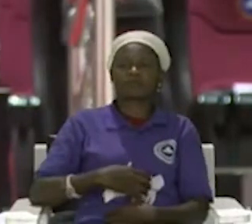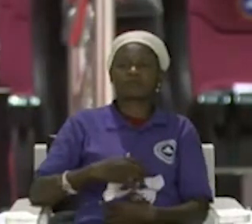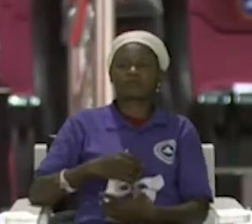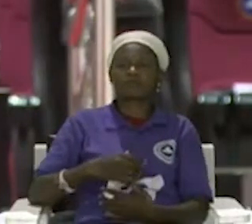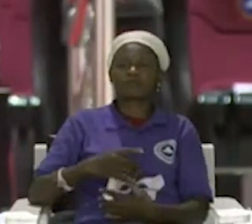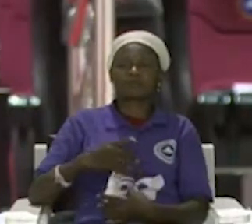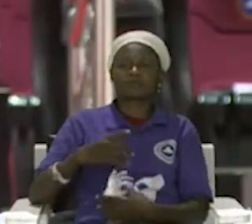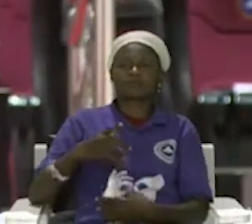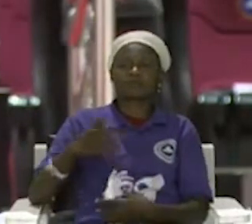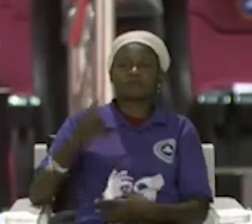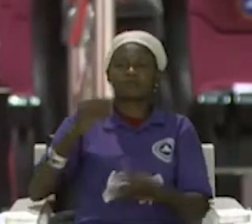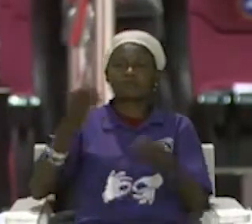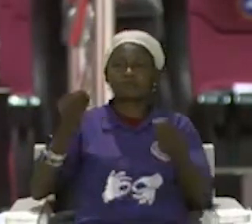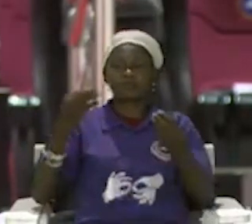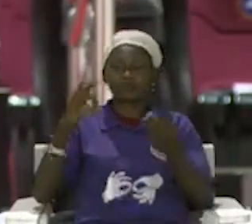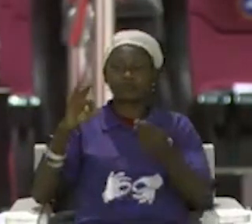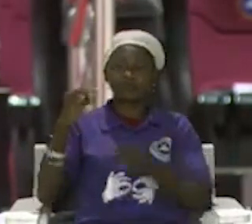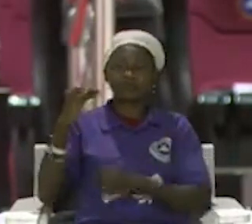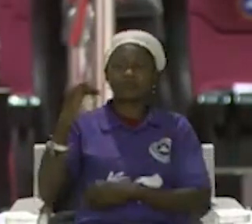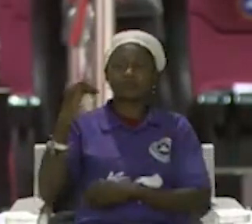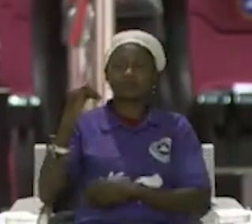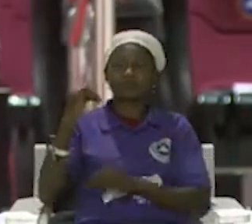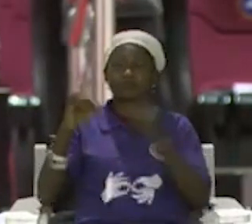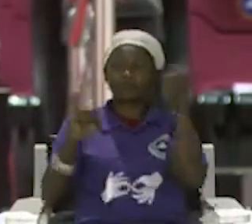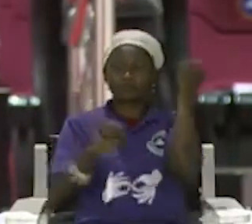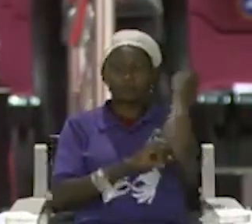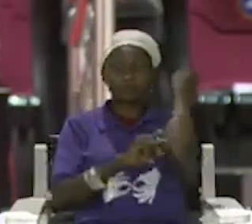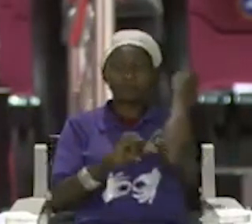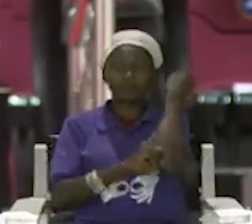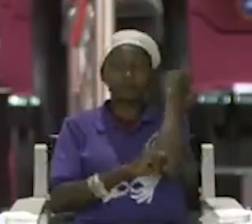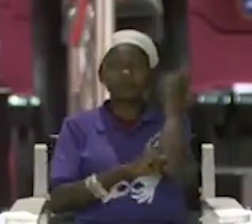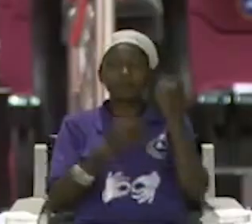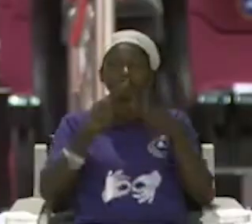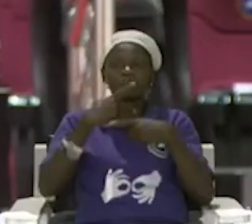the ground of Isaac produced abundantly.